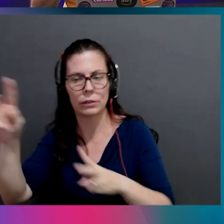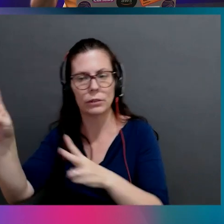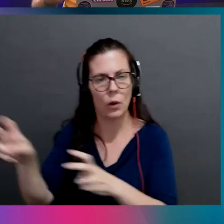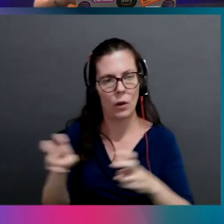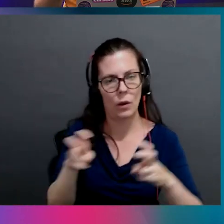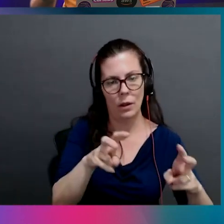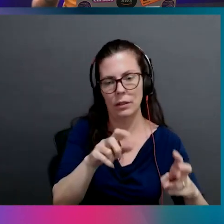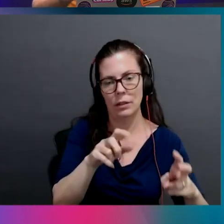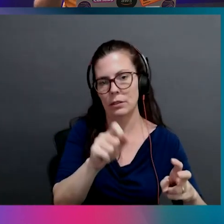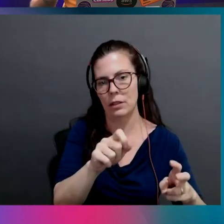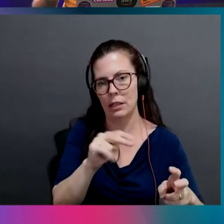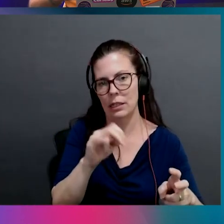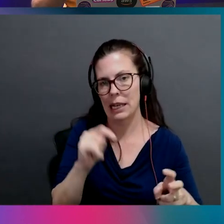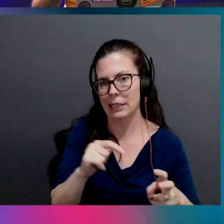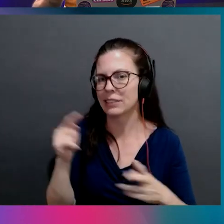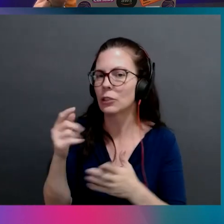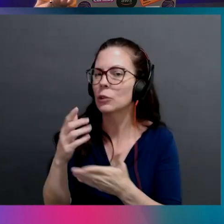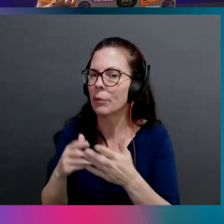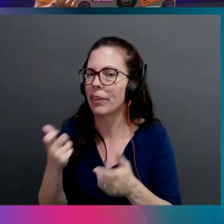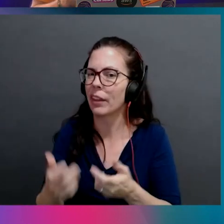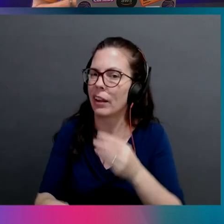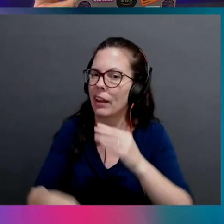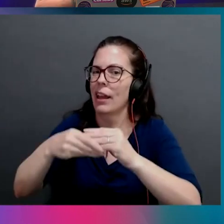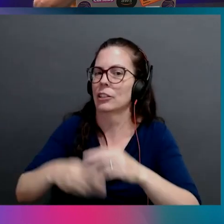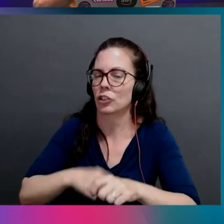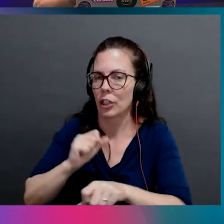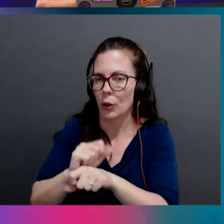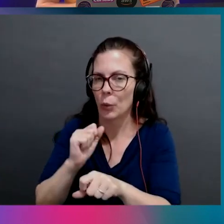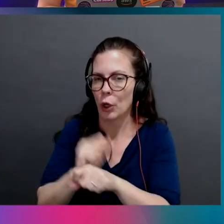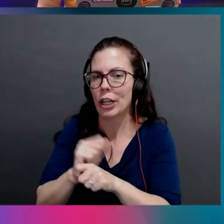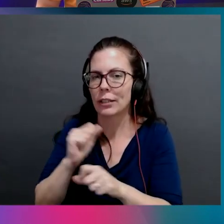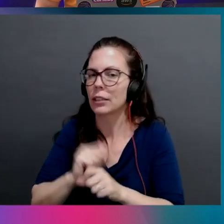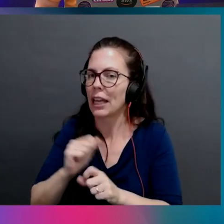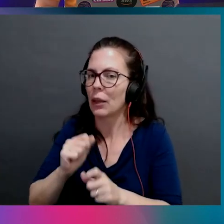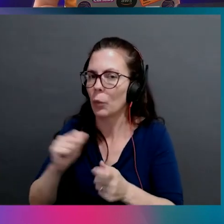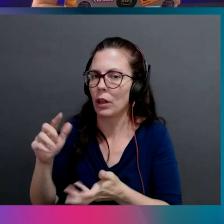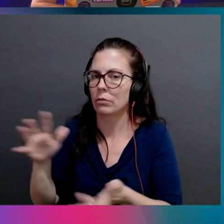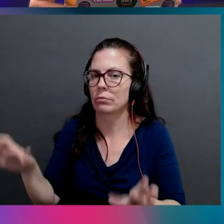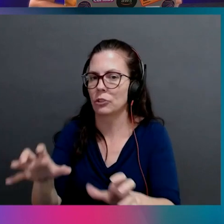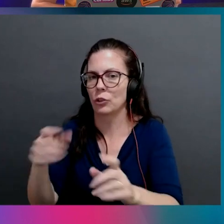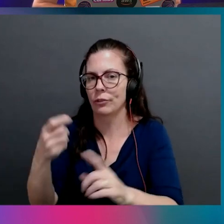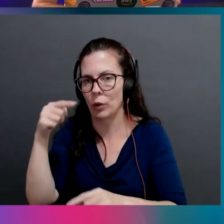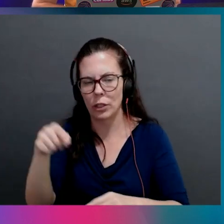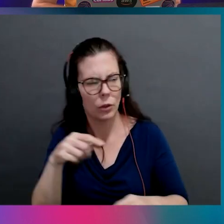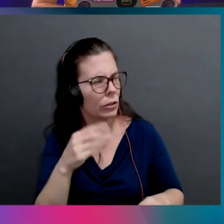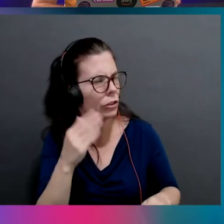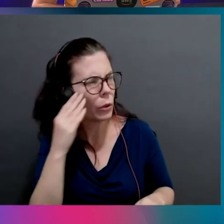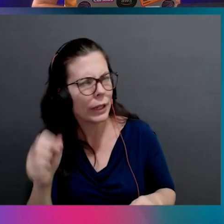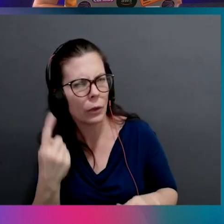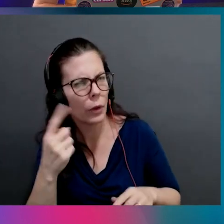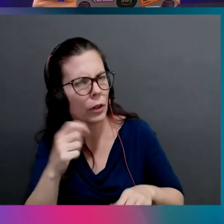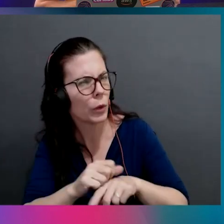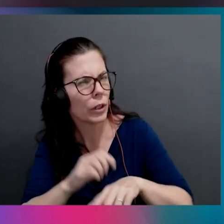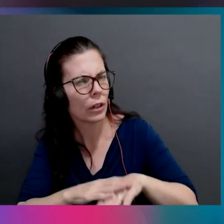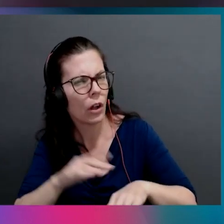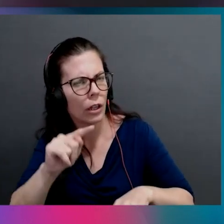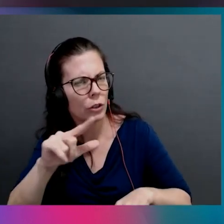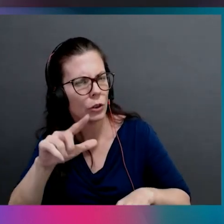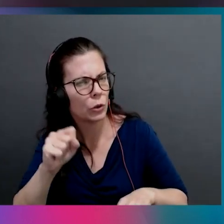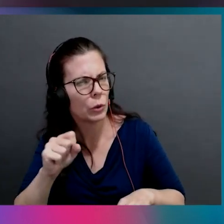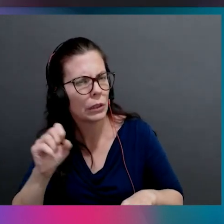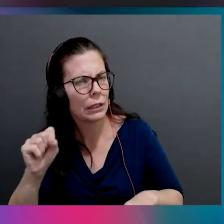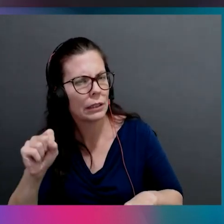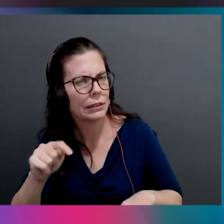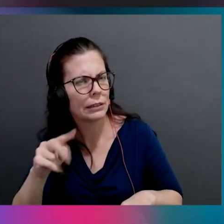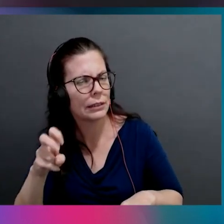It takes a bunch of the heavy lifting out and does all that for you. So, do you happen to know anyone who worked on these tools, Steve? There's a rumor that I